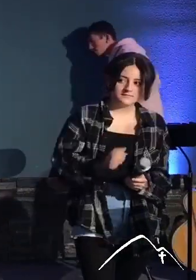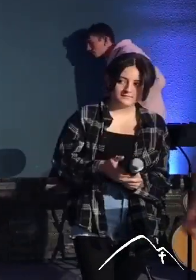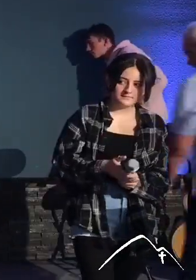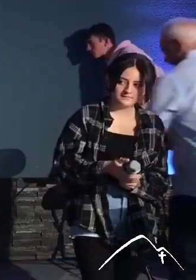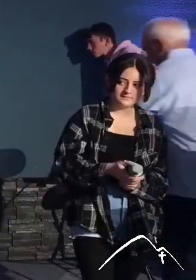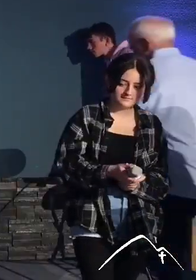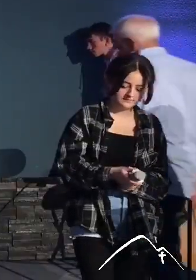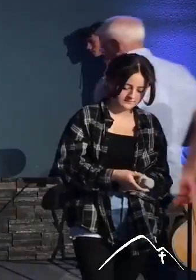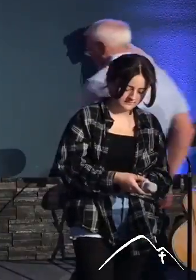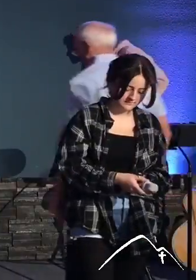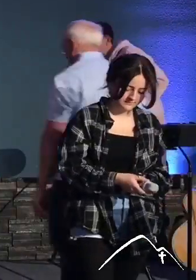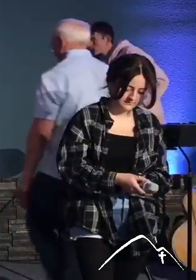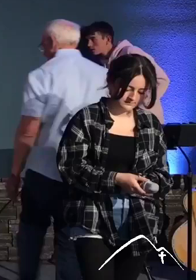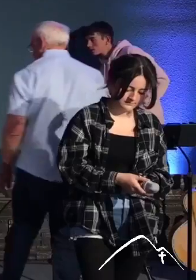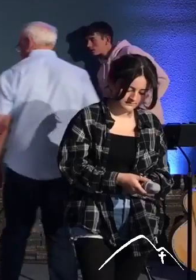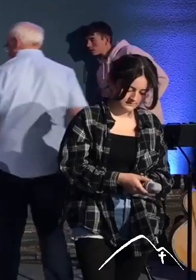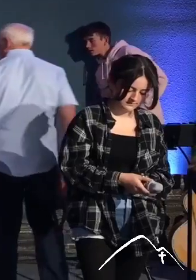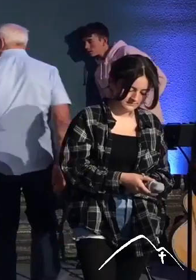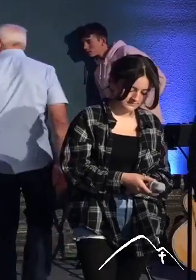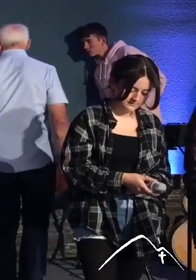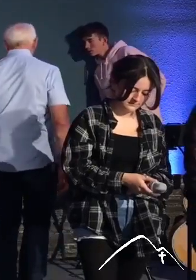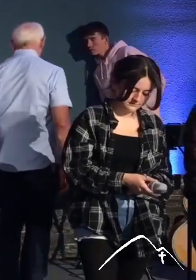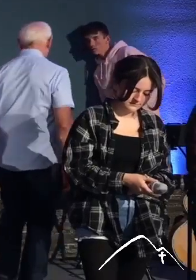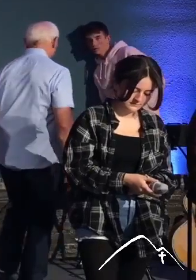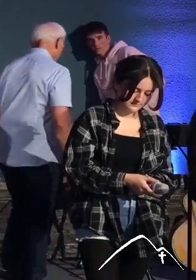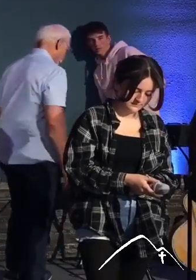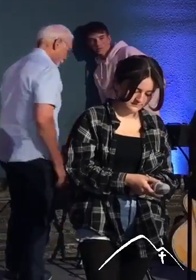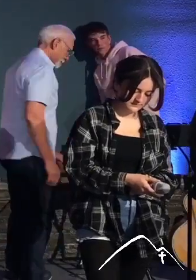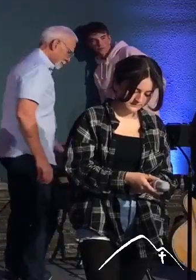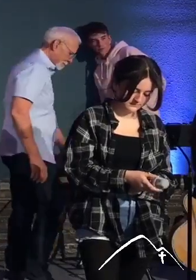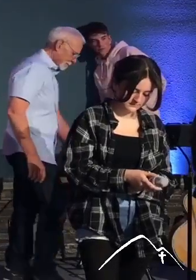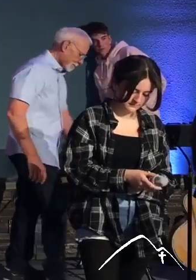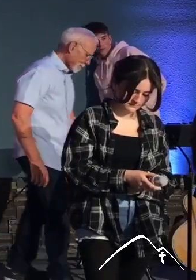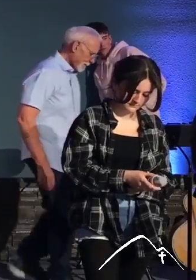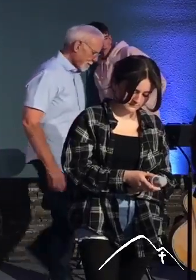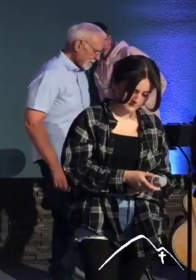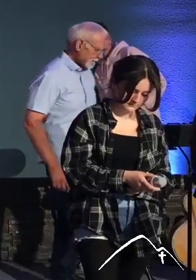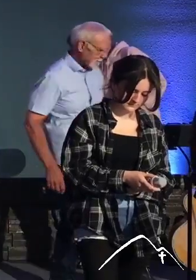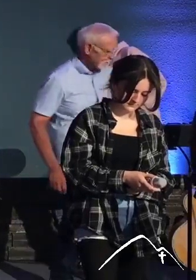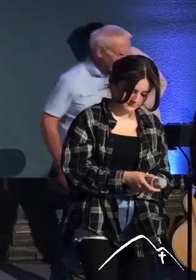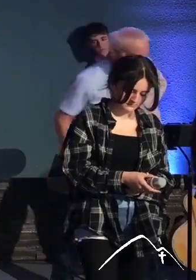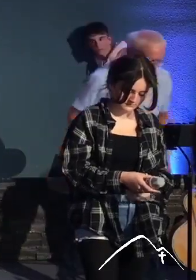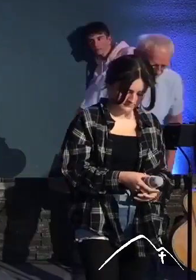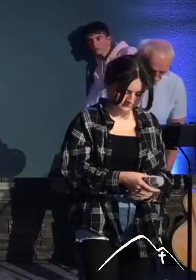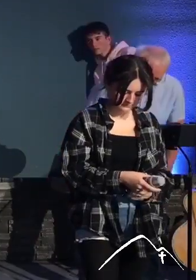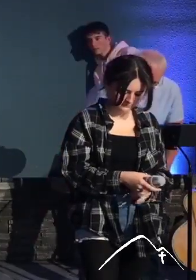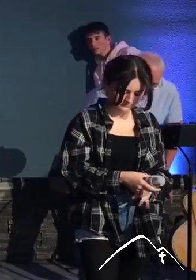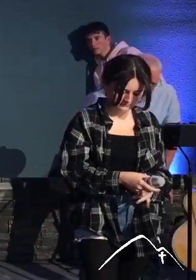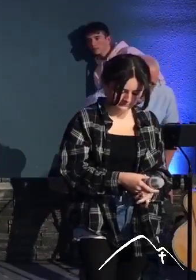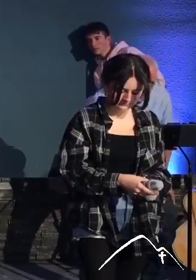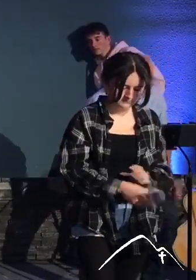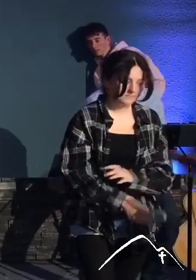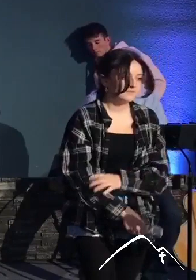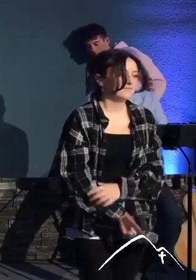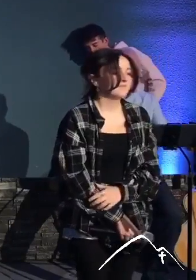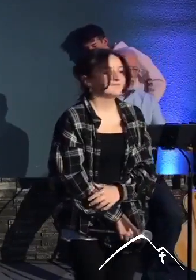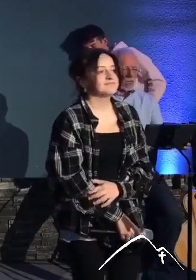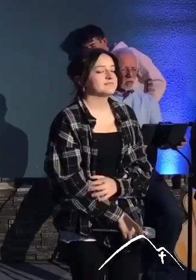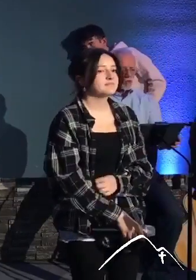ever, ever lose sight of your glory, of your purpose for our lives.